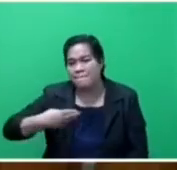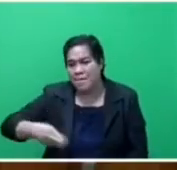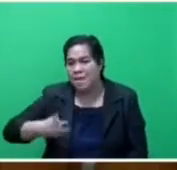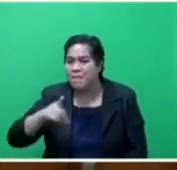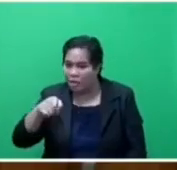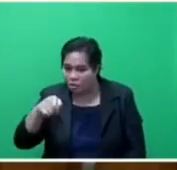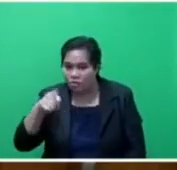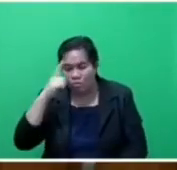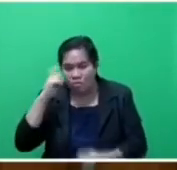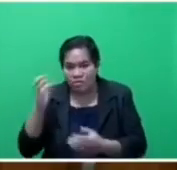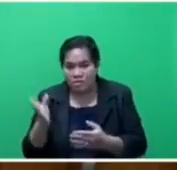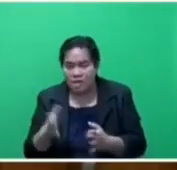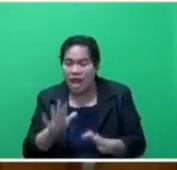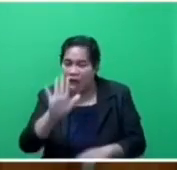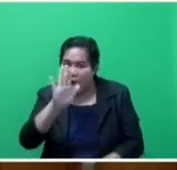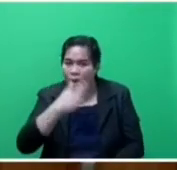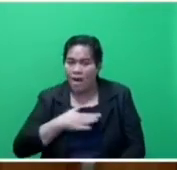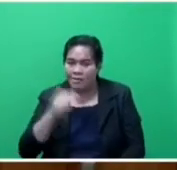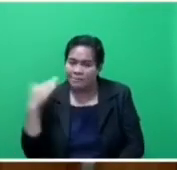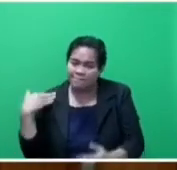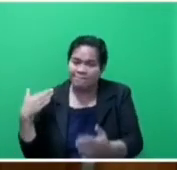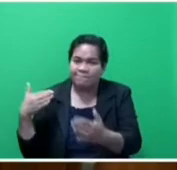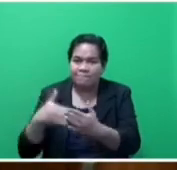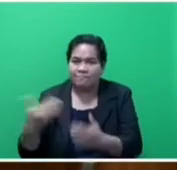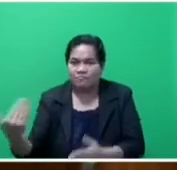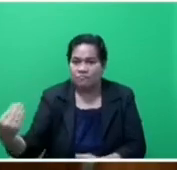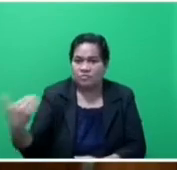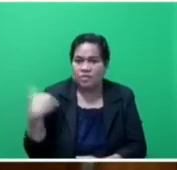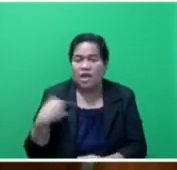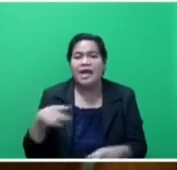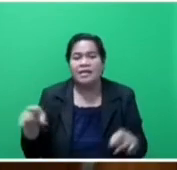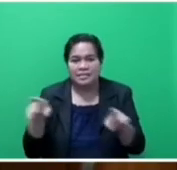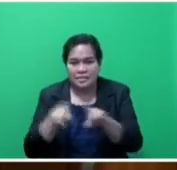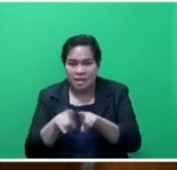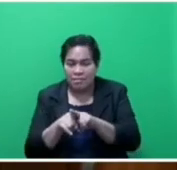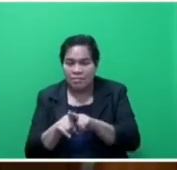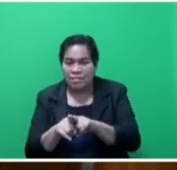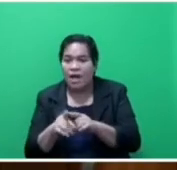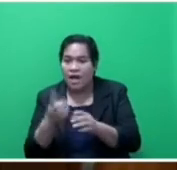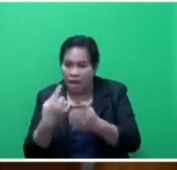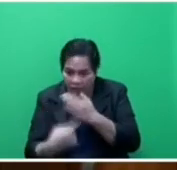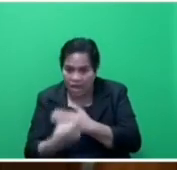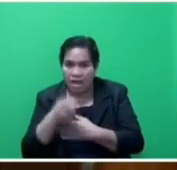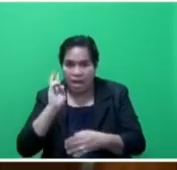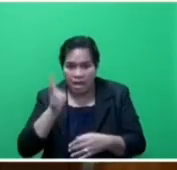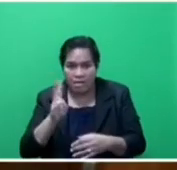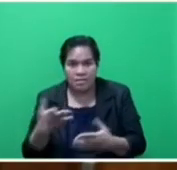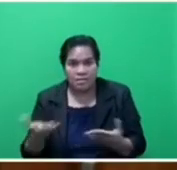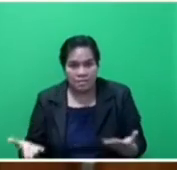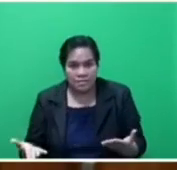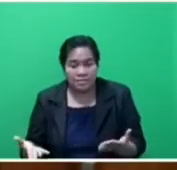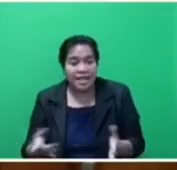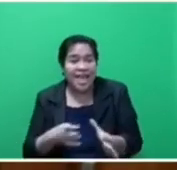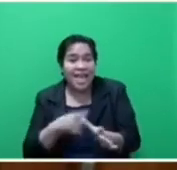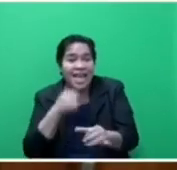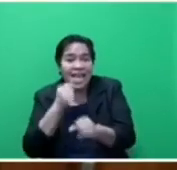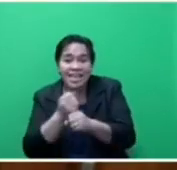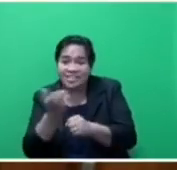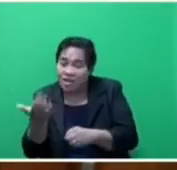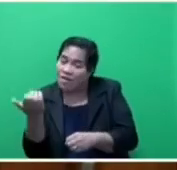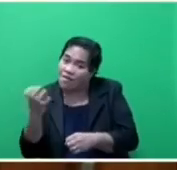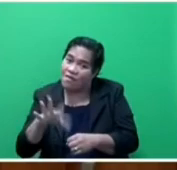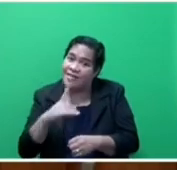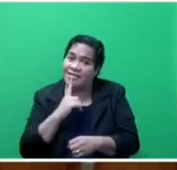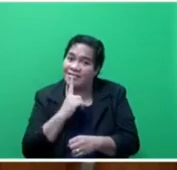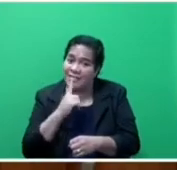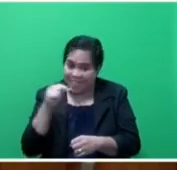your intervention to what happened in my previous debate and what's happening now. Honourable IG has clearly stated in this